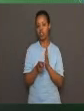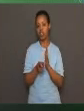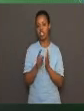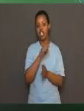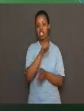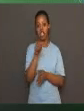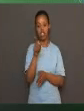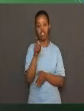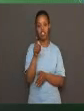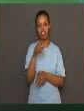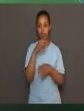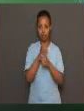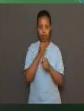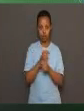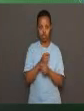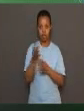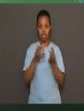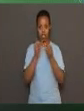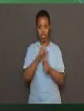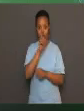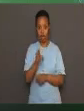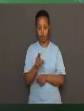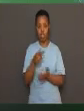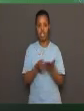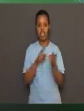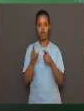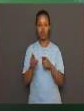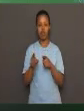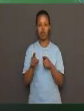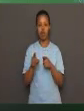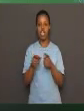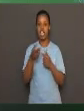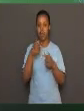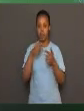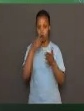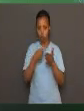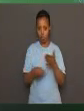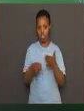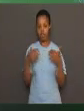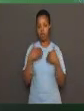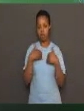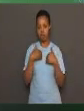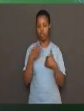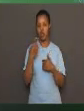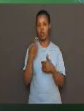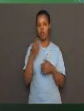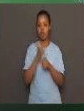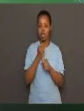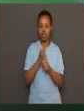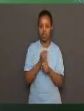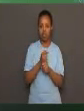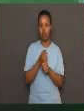you do because of the consequences that will happen if you do or do not do